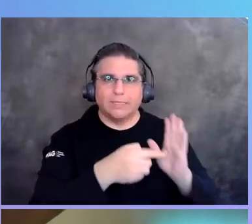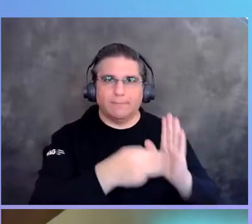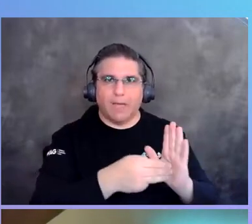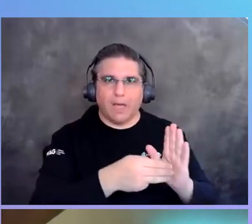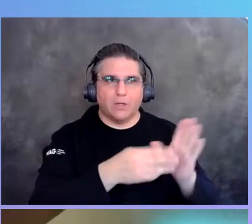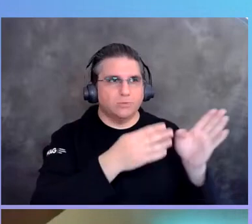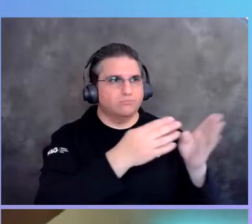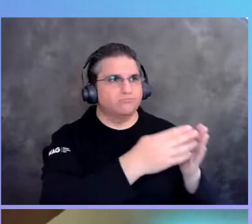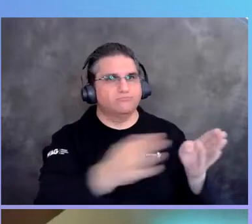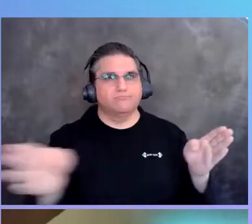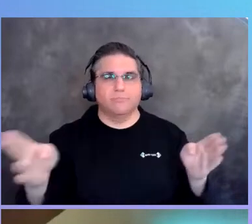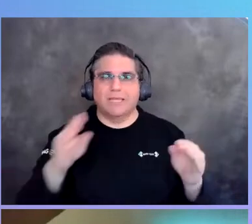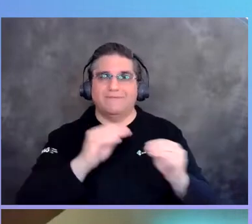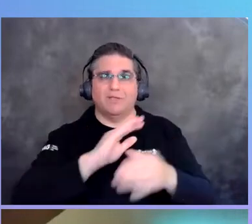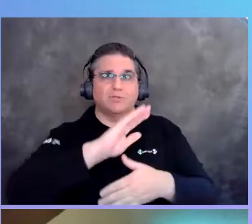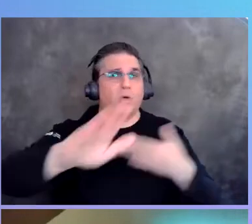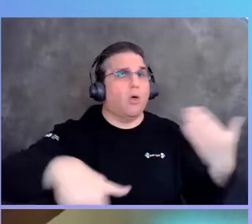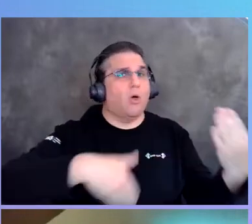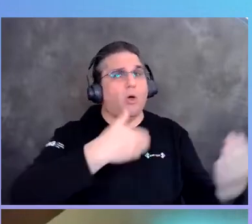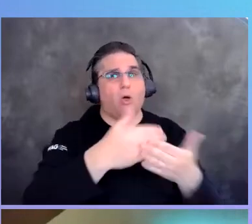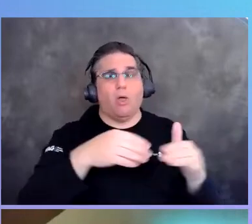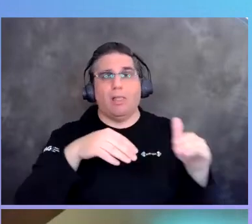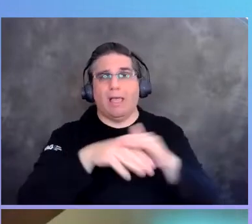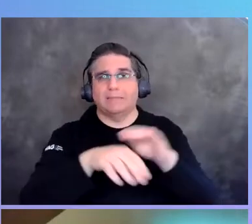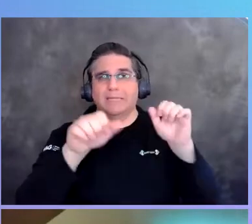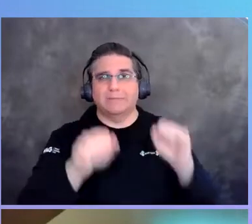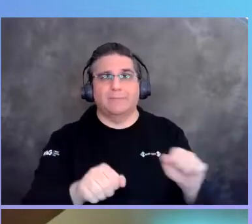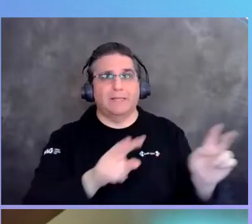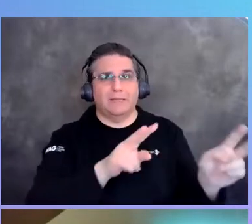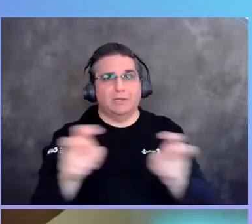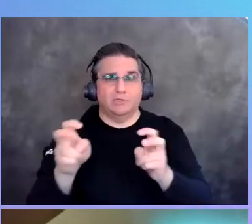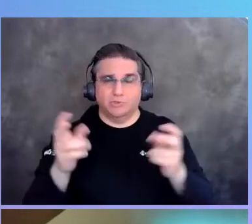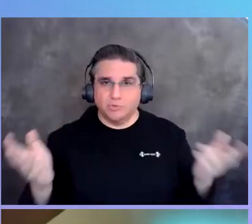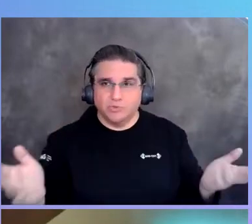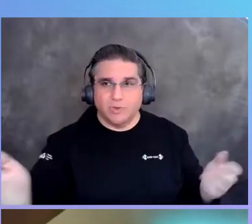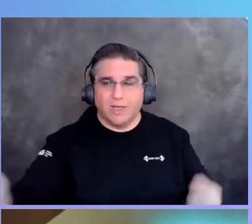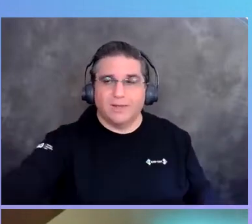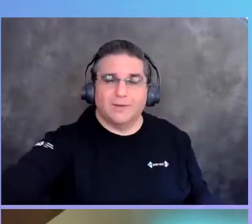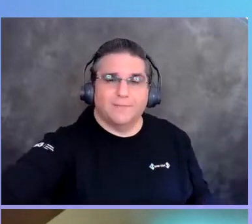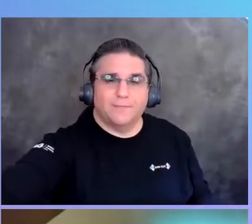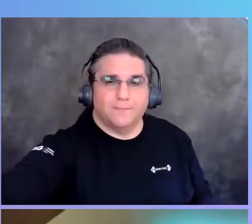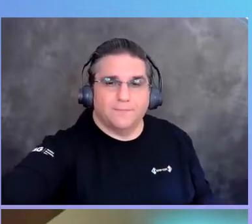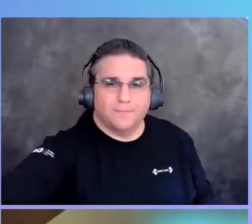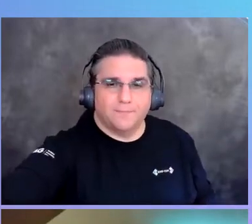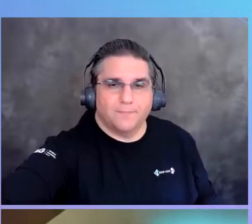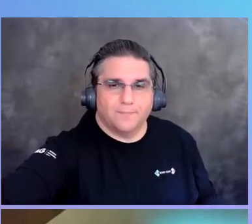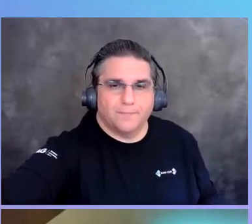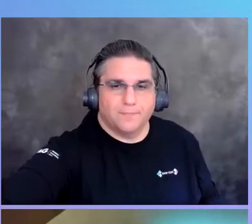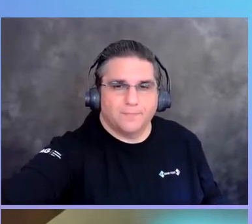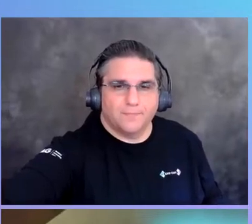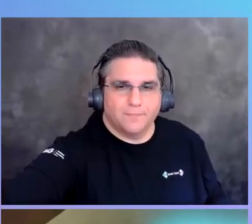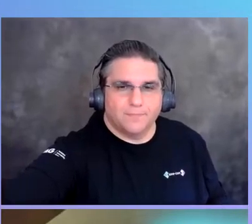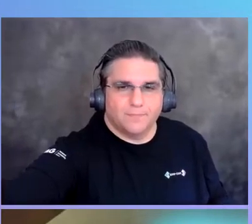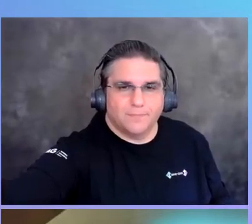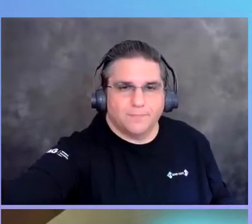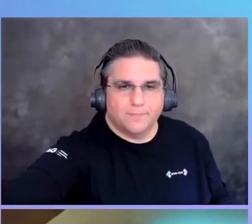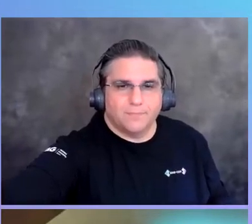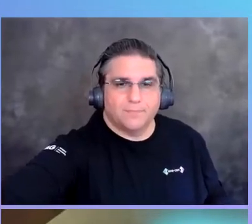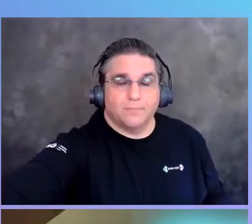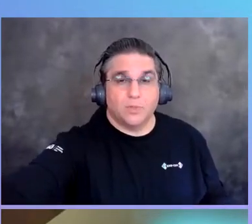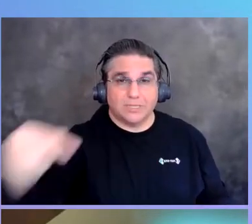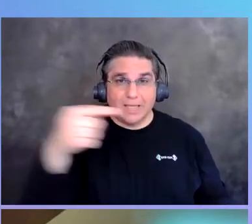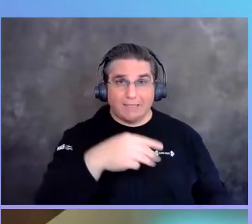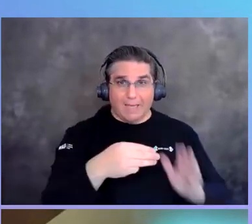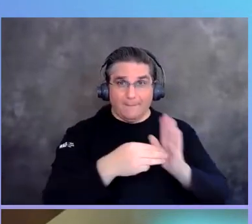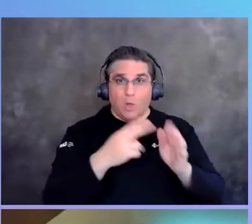automatically fix all the accessibility issues out there? After all, the model is trained on all of the information on the internet, and